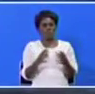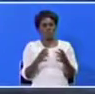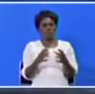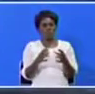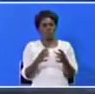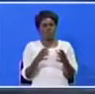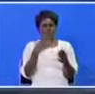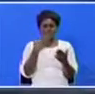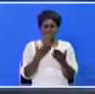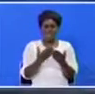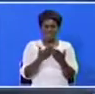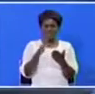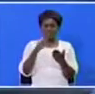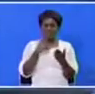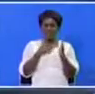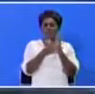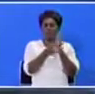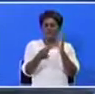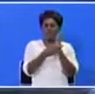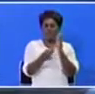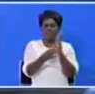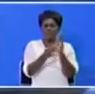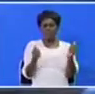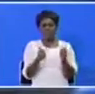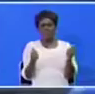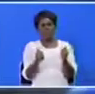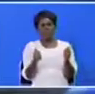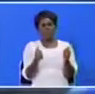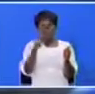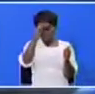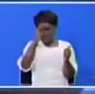you know, they played with such good skill and such great sportsmanship and respect for